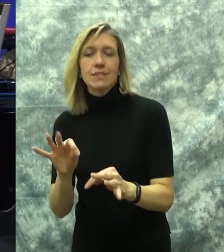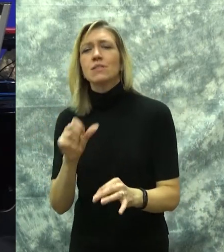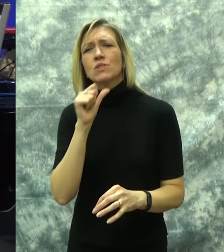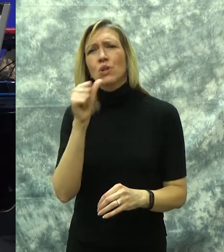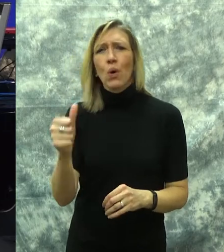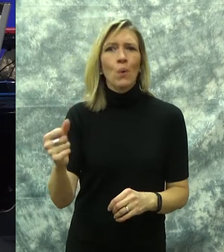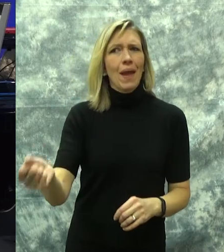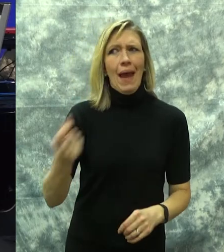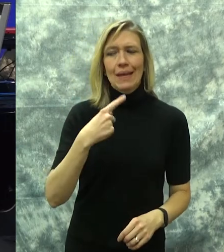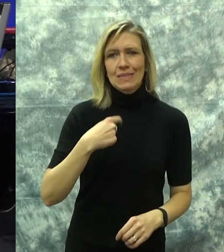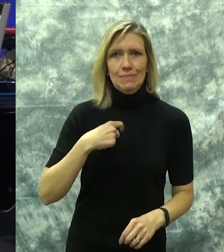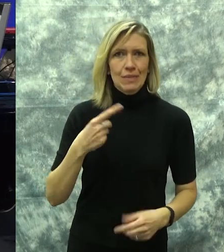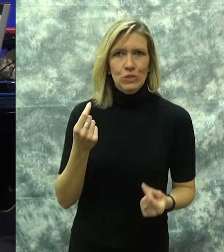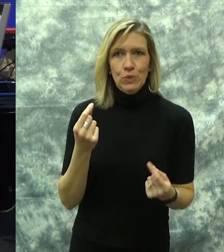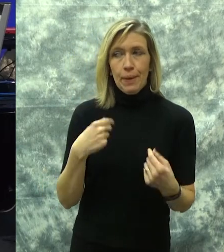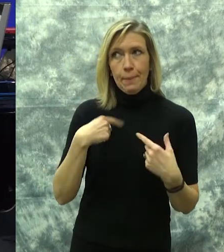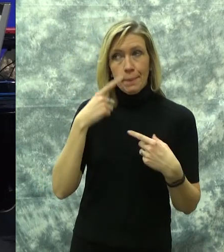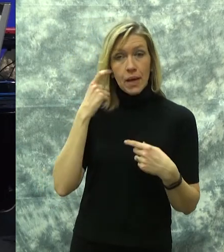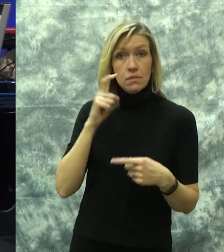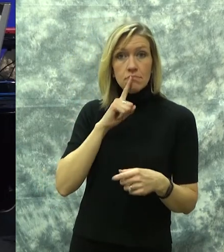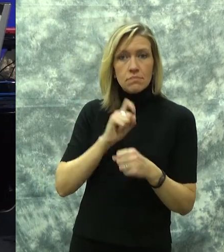headed, 'cause I really don't know.